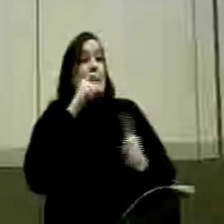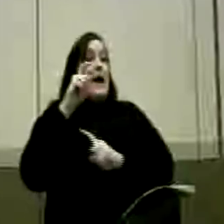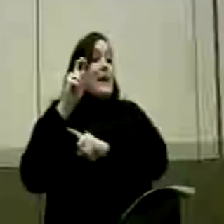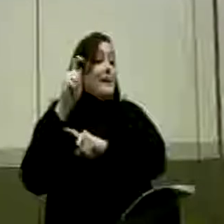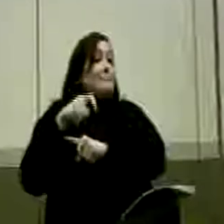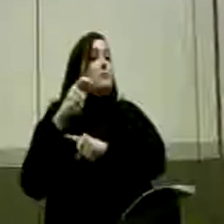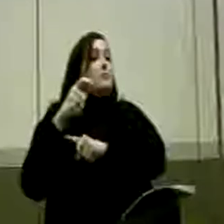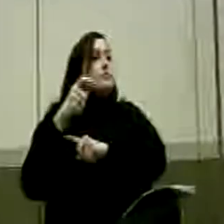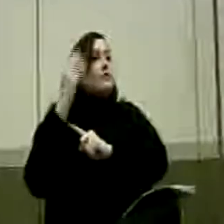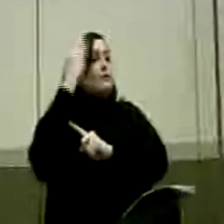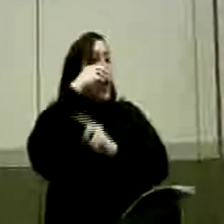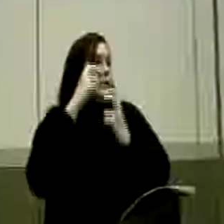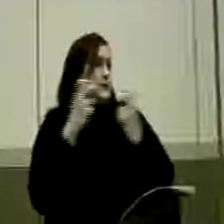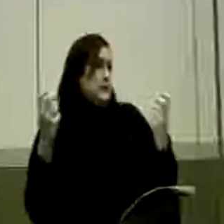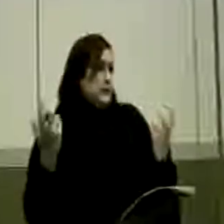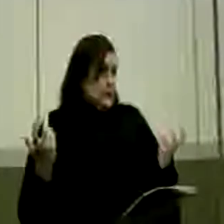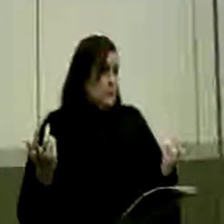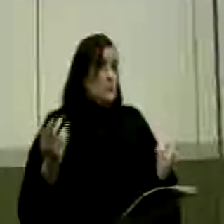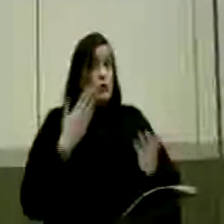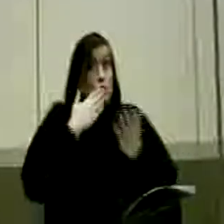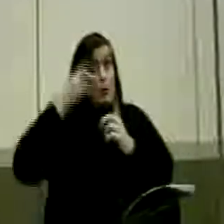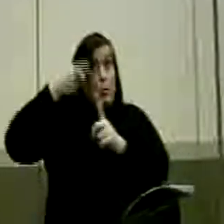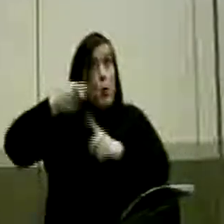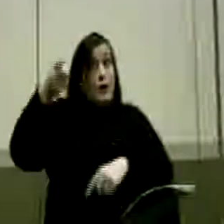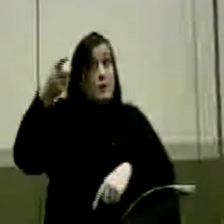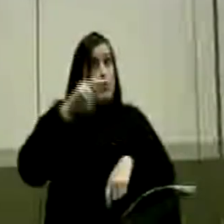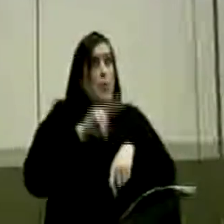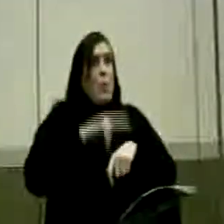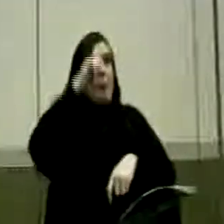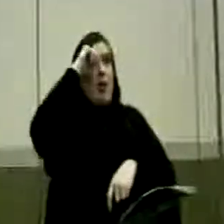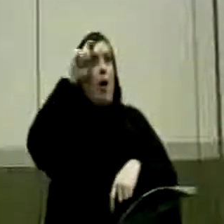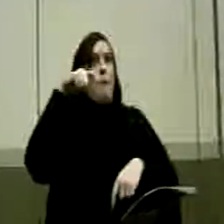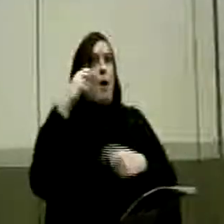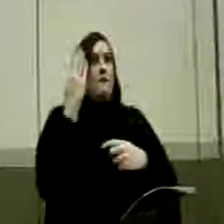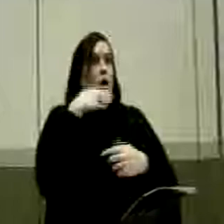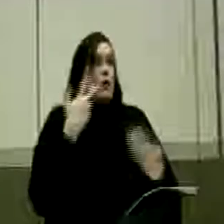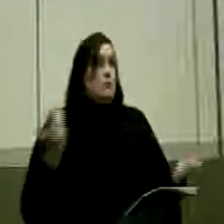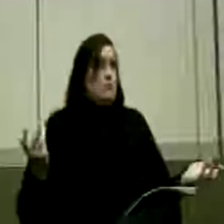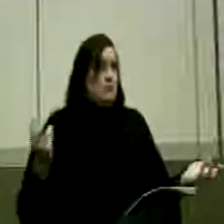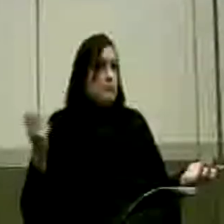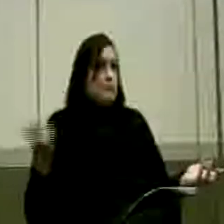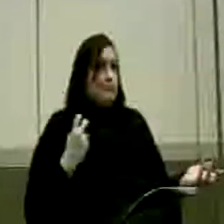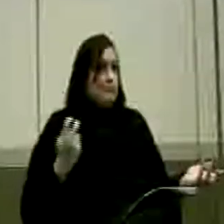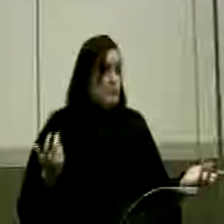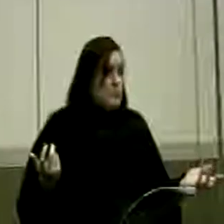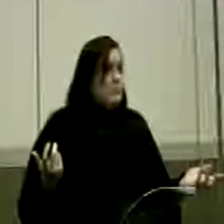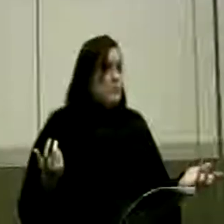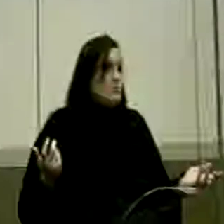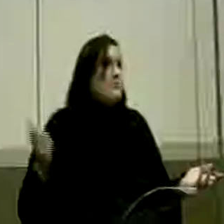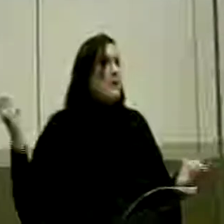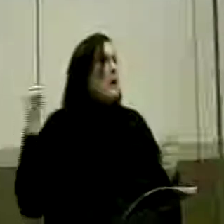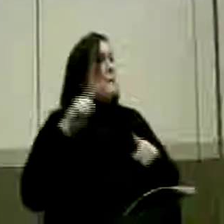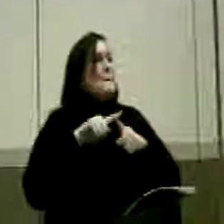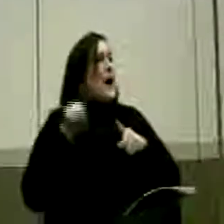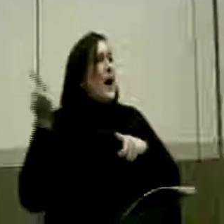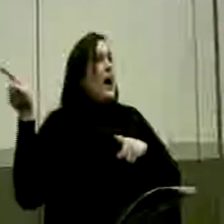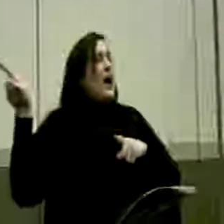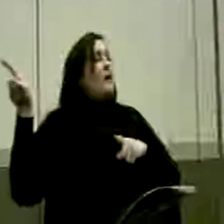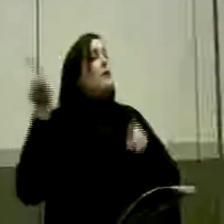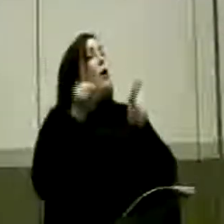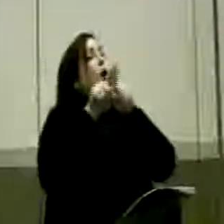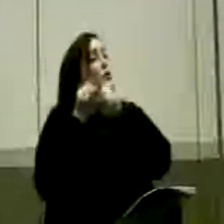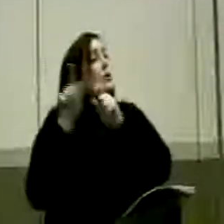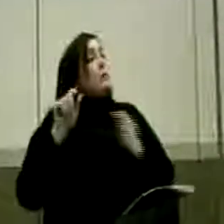Right, right. And that's a good point, because that's what we're normally thinking. Preferential means up close. But then that can